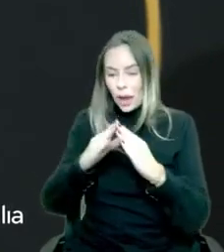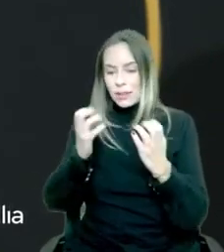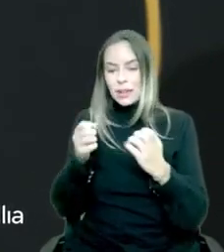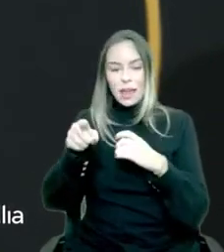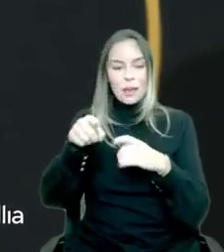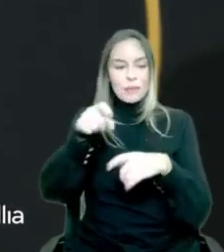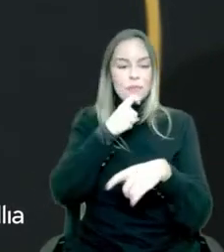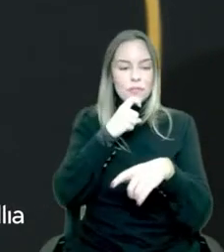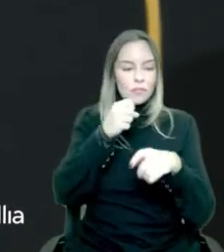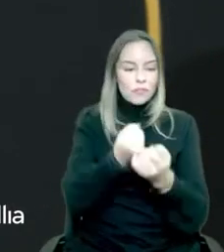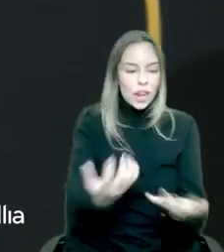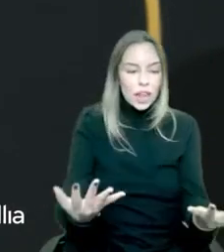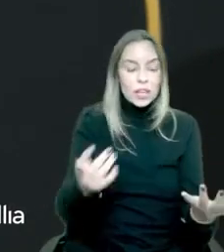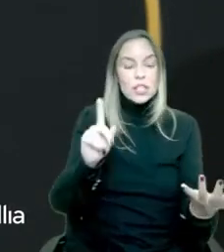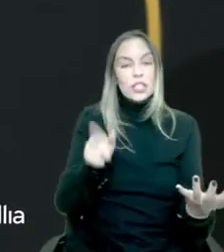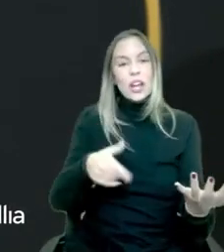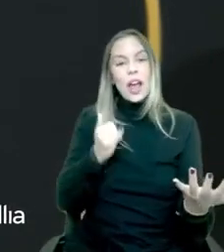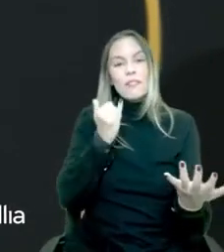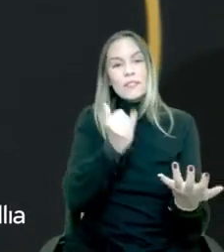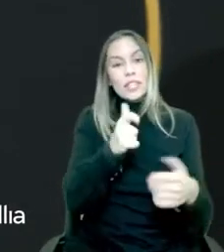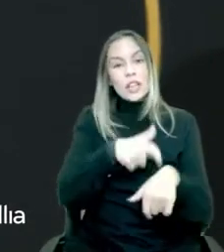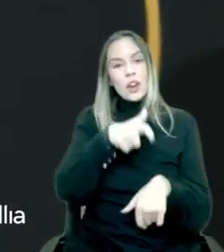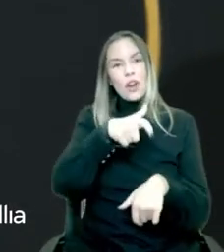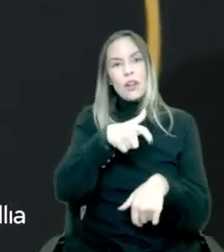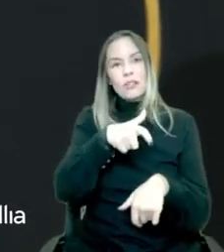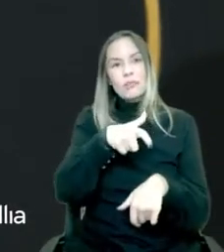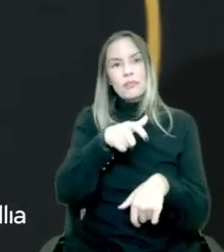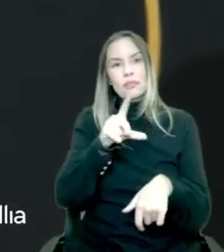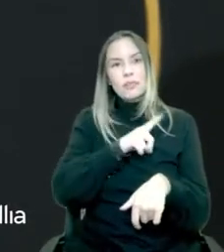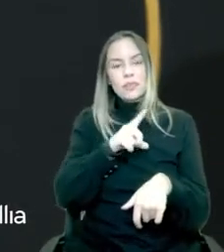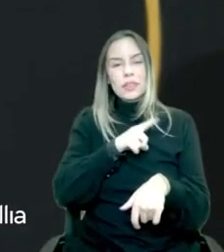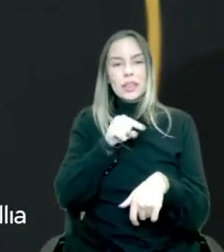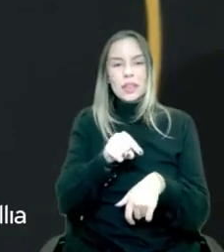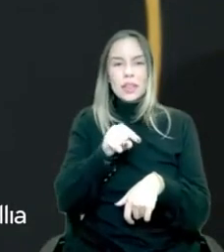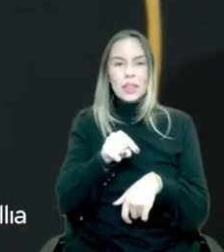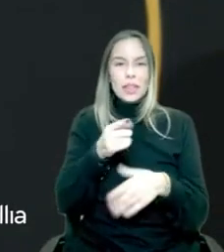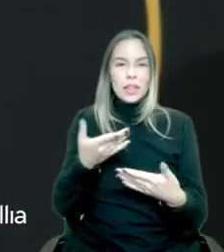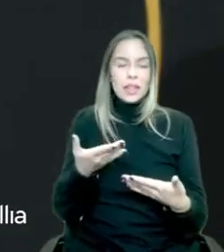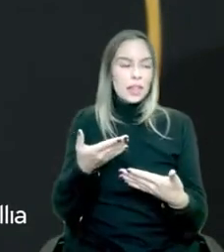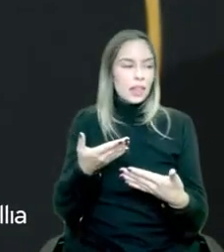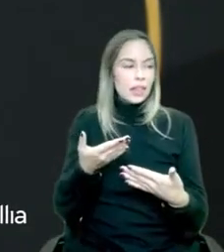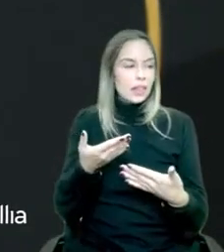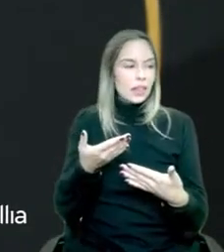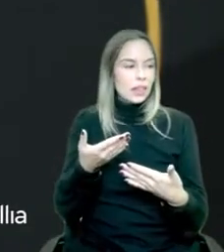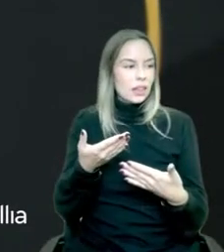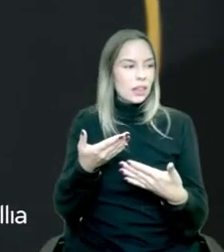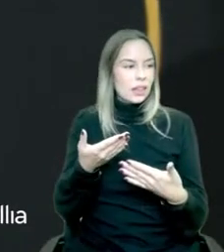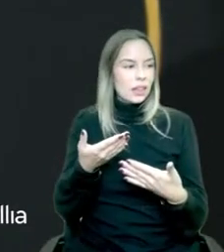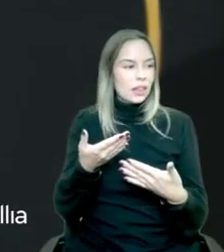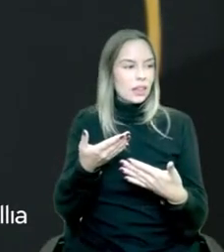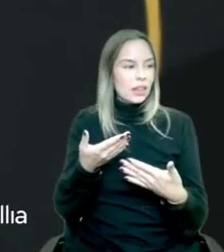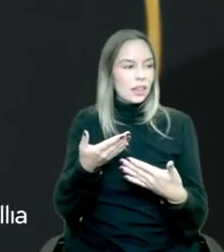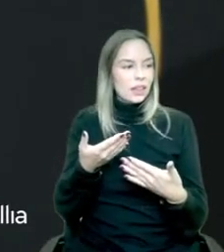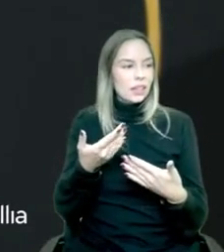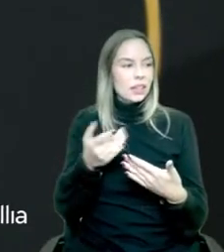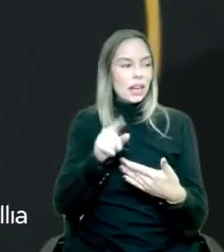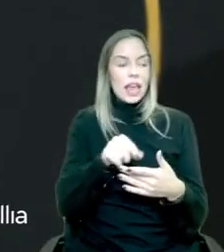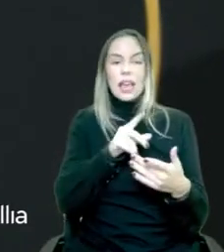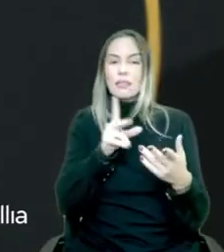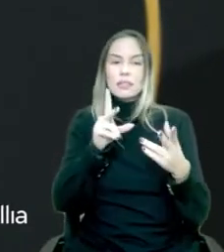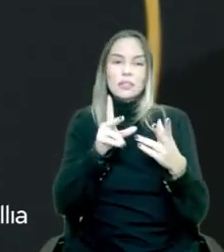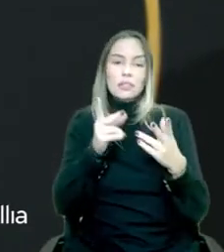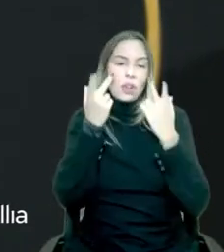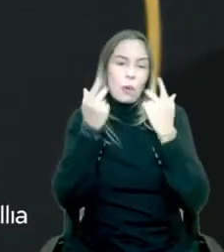you automatically, right there in real time. I know many people AI. Who need that. Yeah, so very common problem. Here's using AI